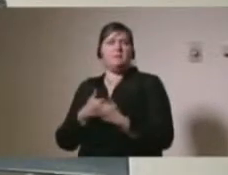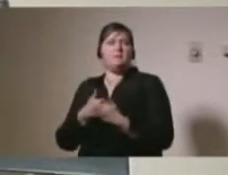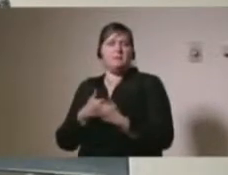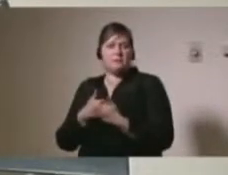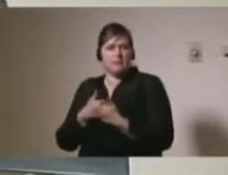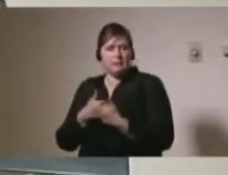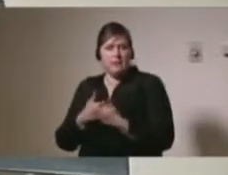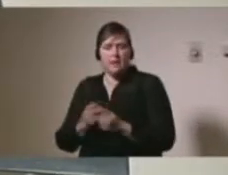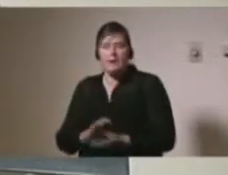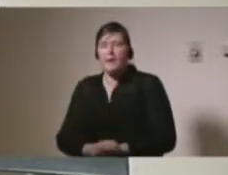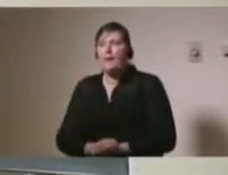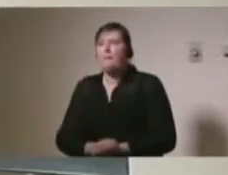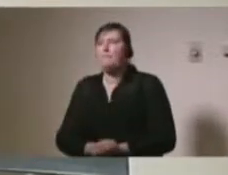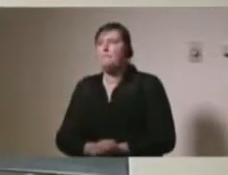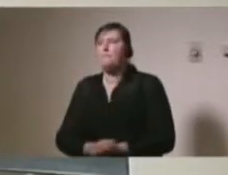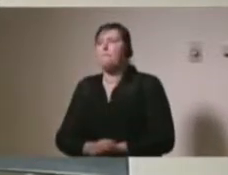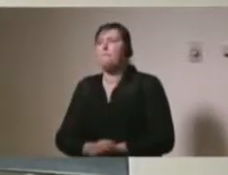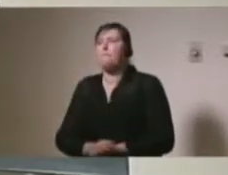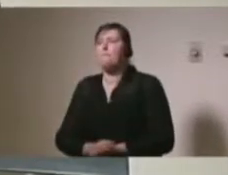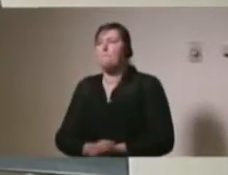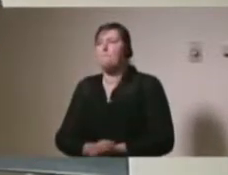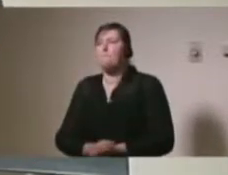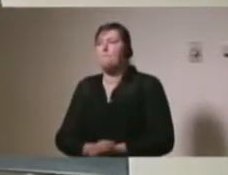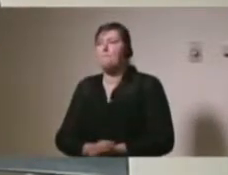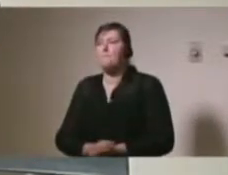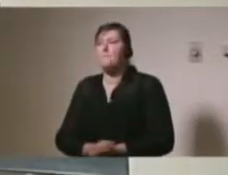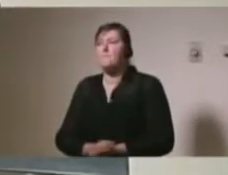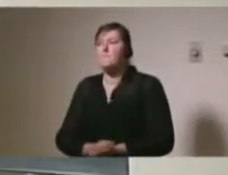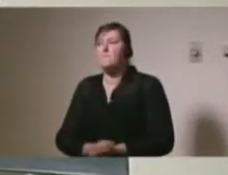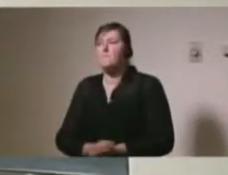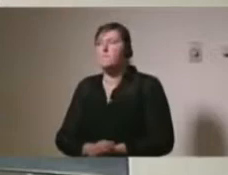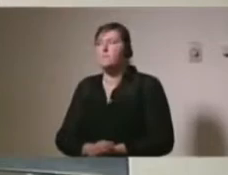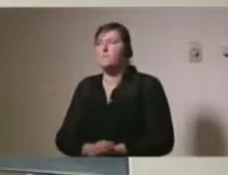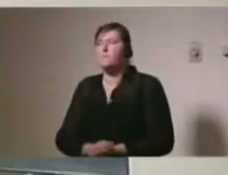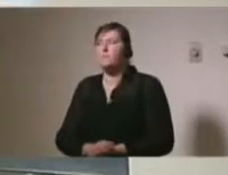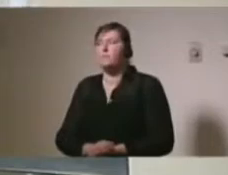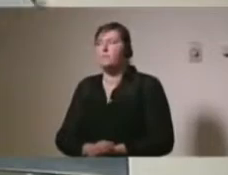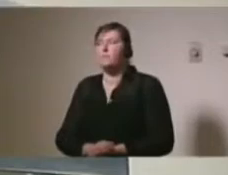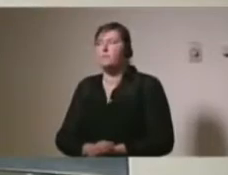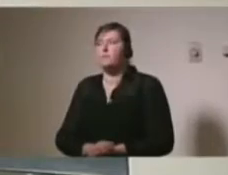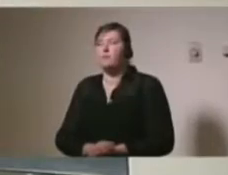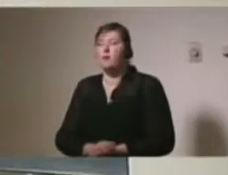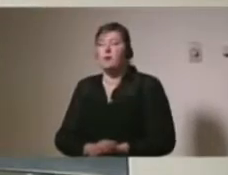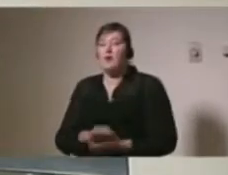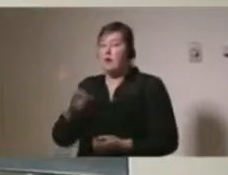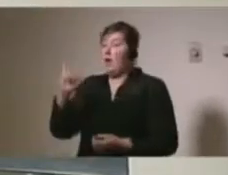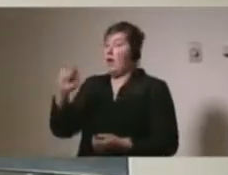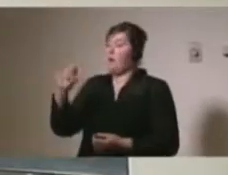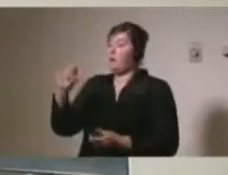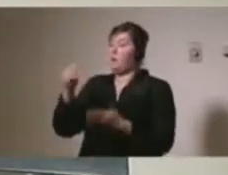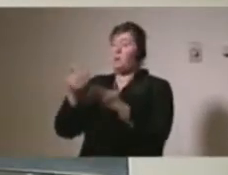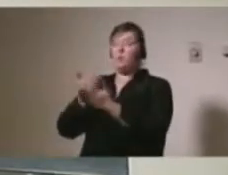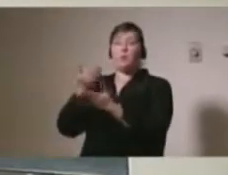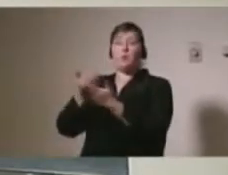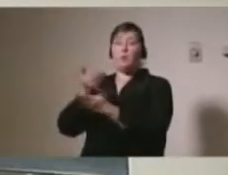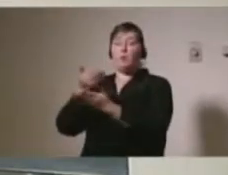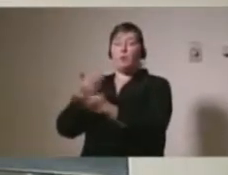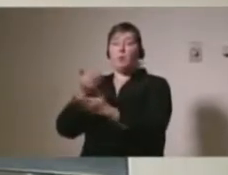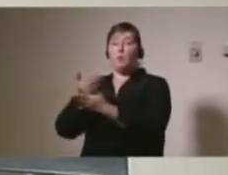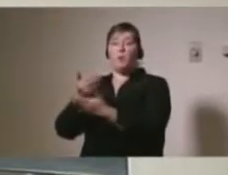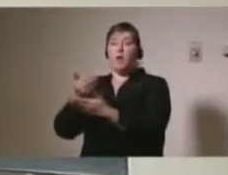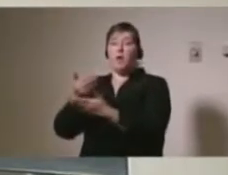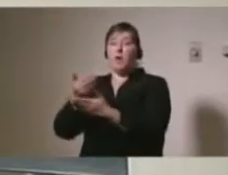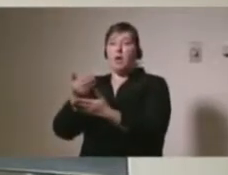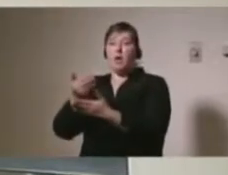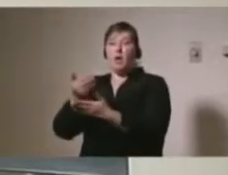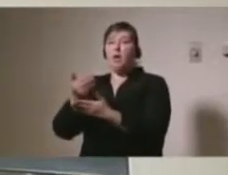we had difficulty also in integrating our IT, and some of our staff left for